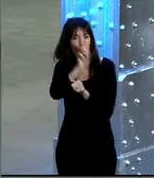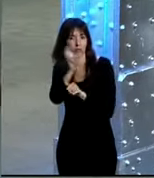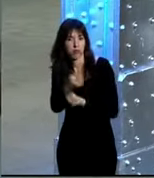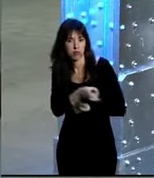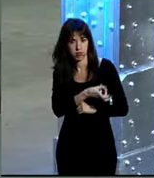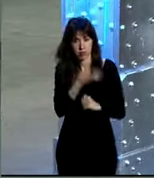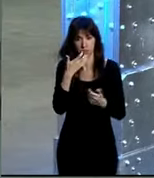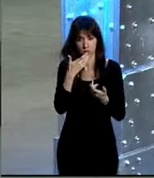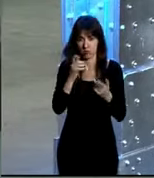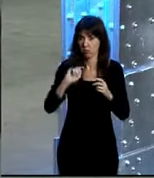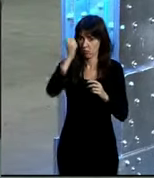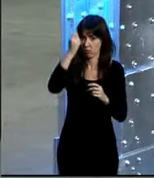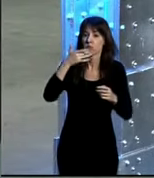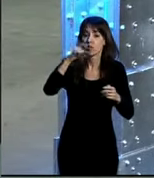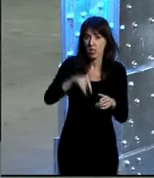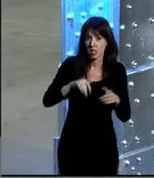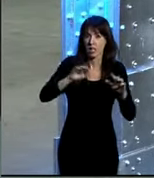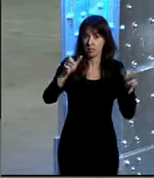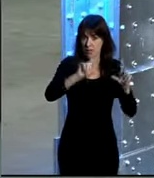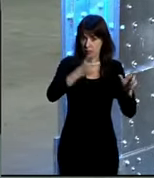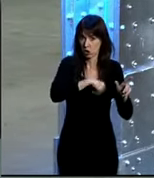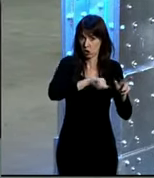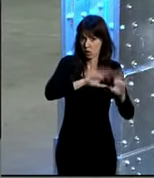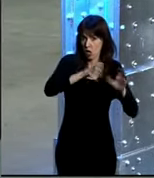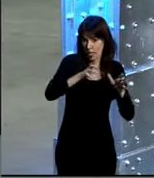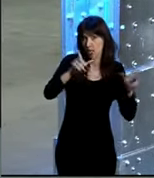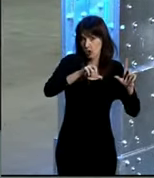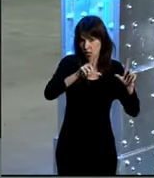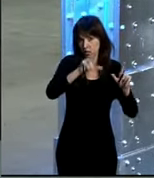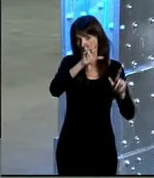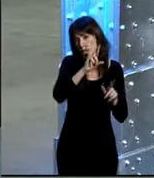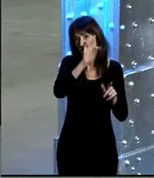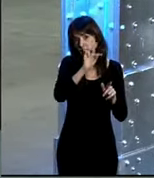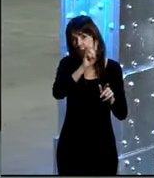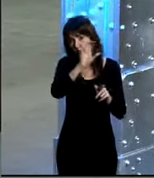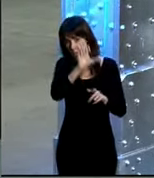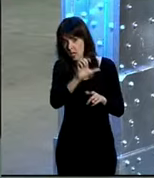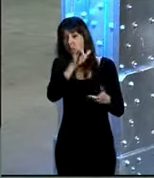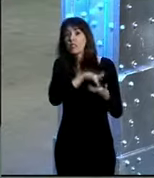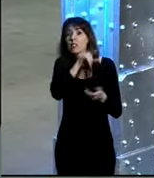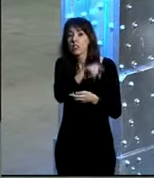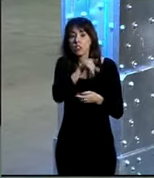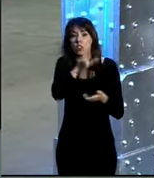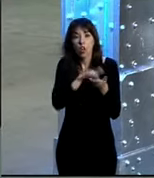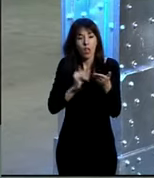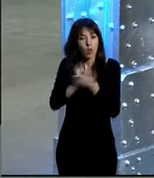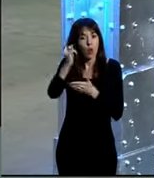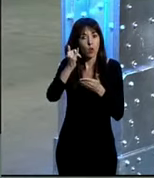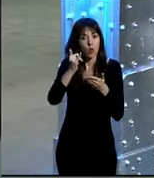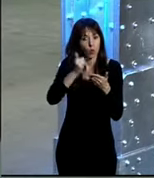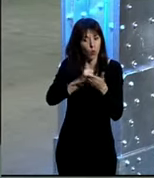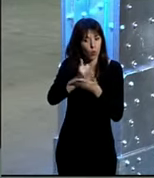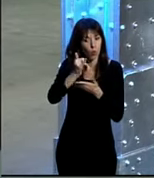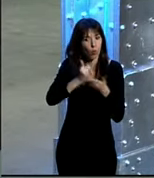different ways, for example, and this is that's thanks to the Spanish television. Besides the series, there's